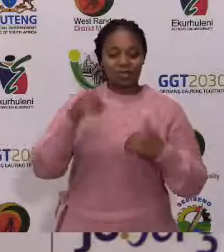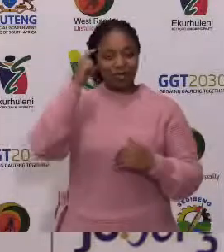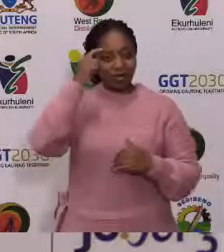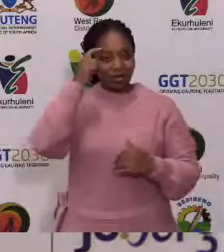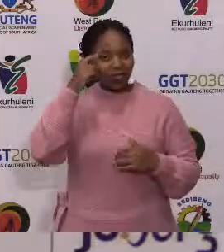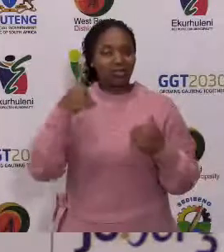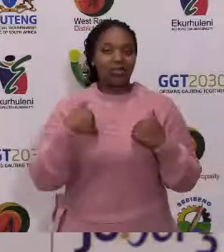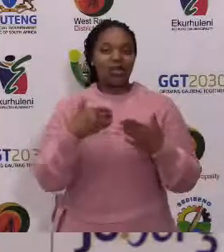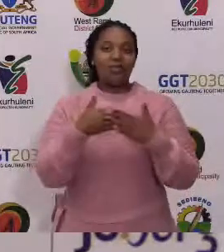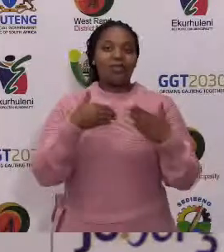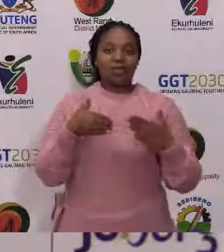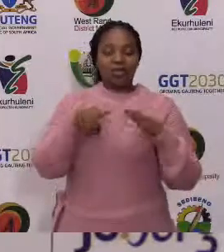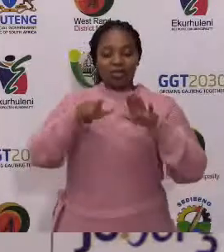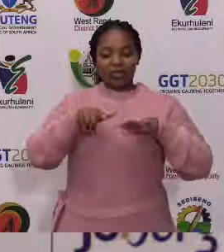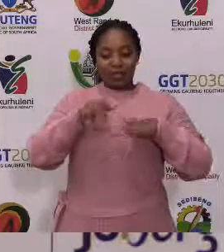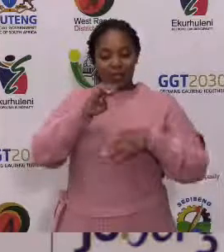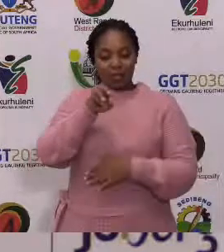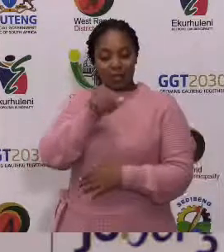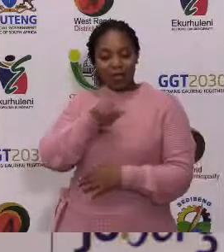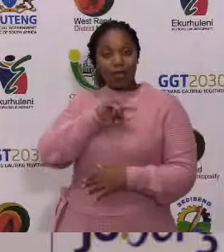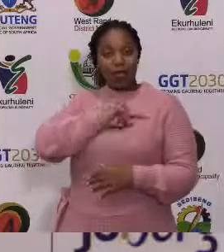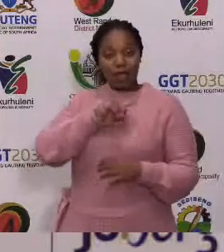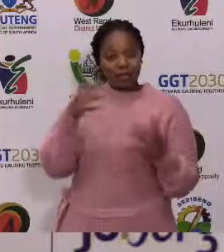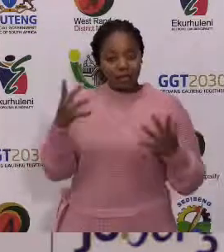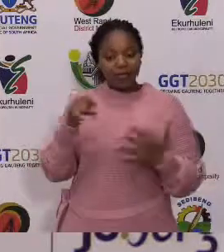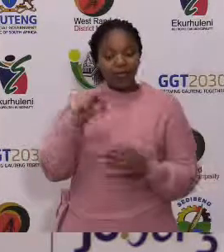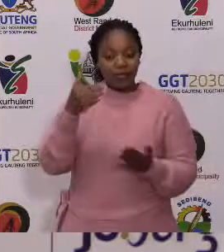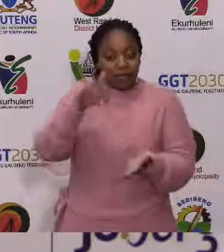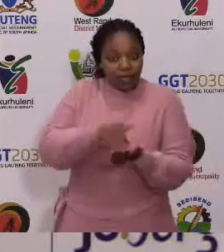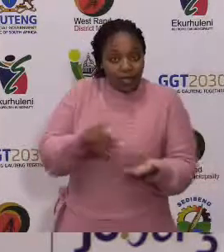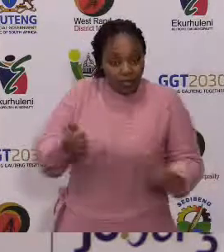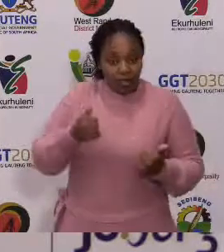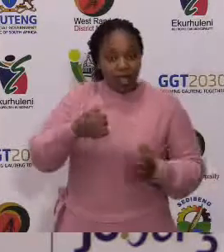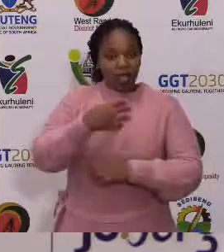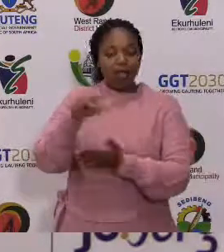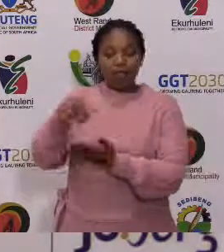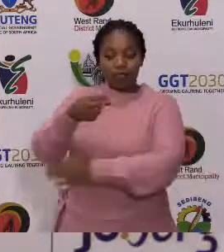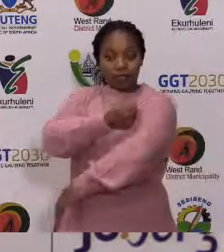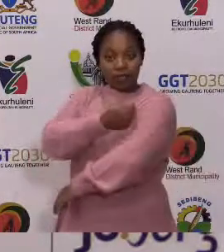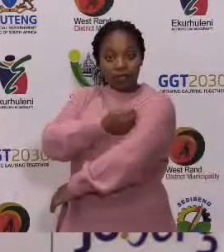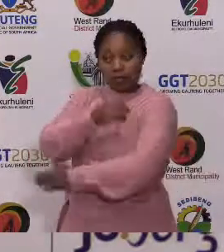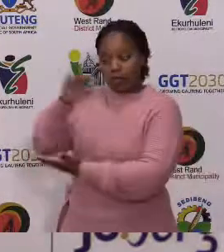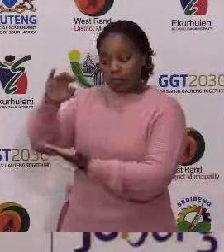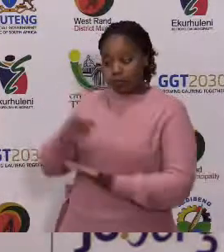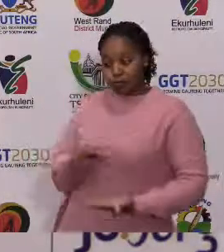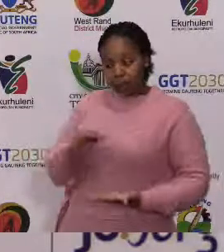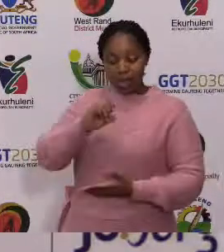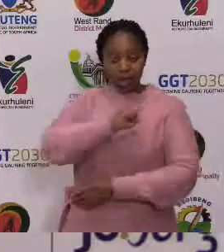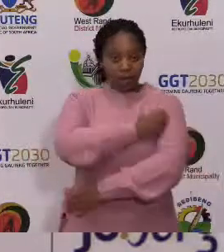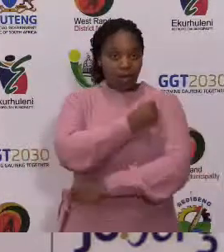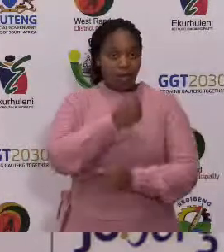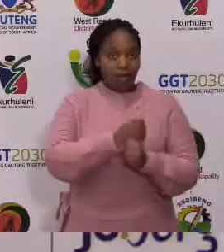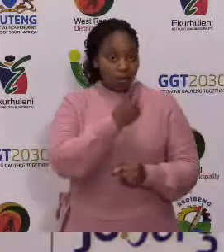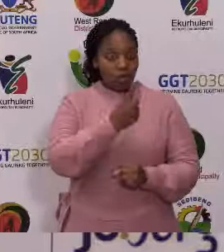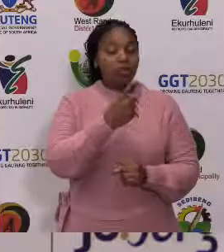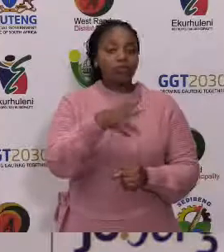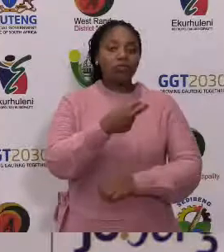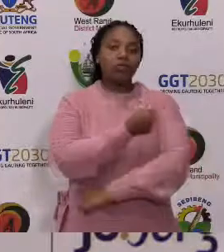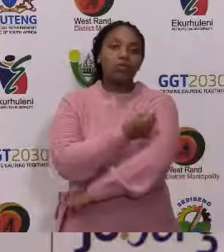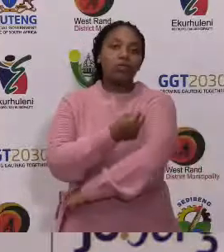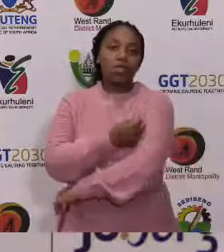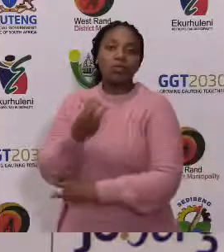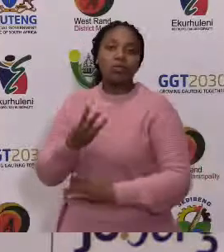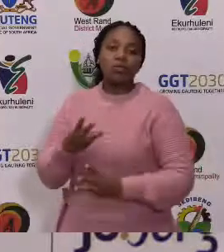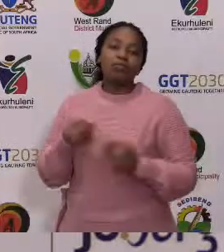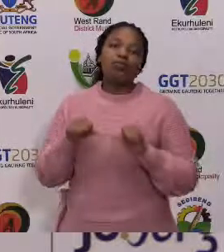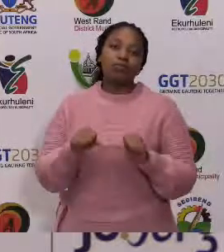before then. As long as we've got the vaccine as Gauteng, we run and we vaccinate. And to date, we have got 235,000 people that